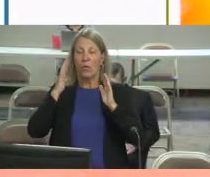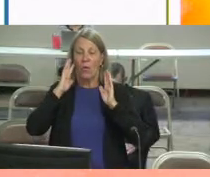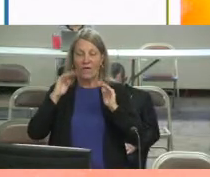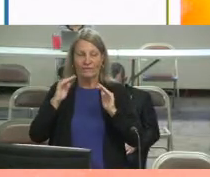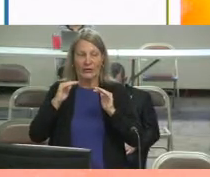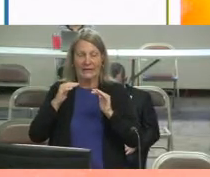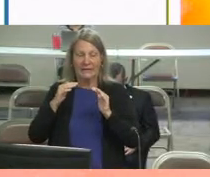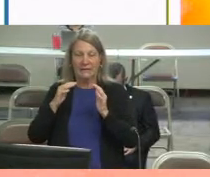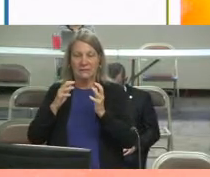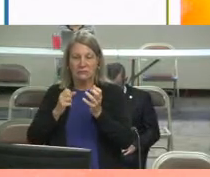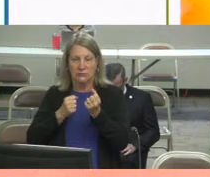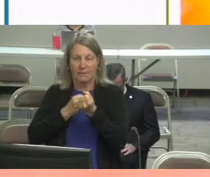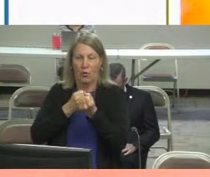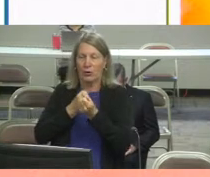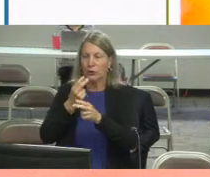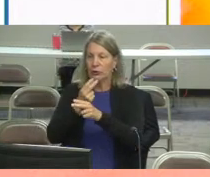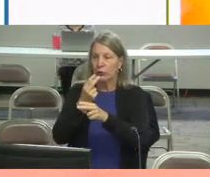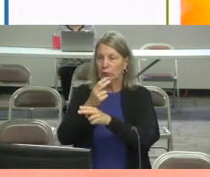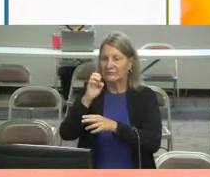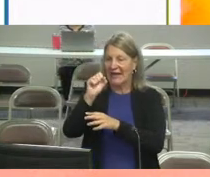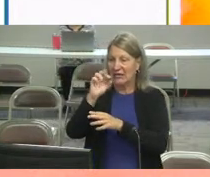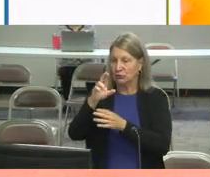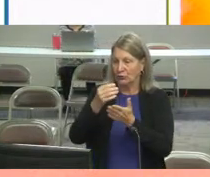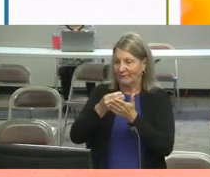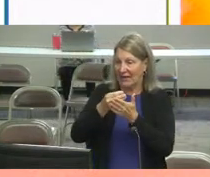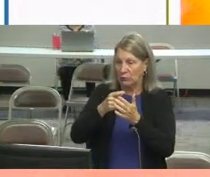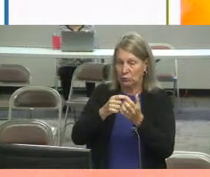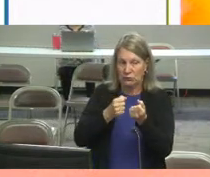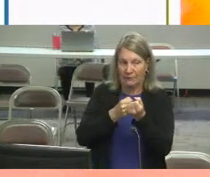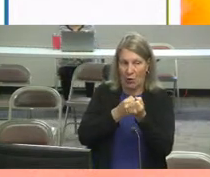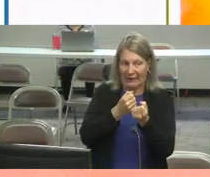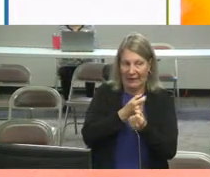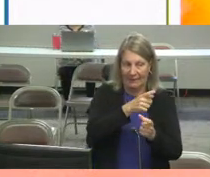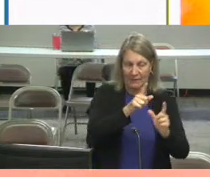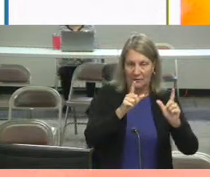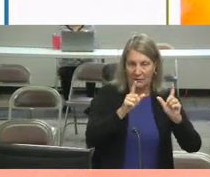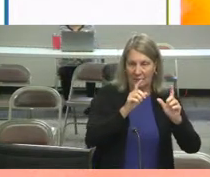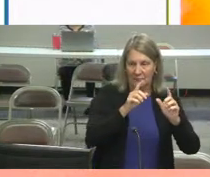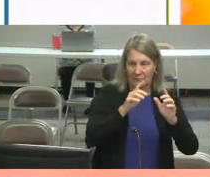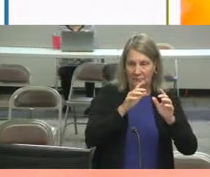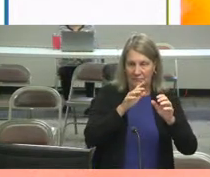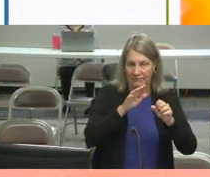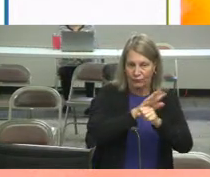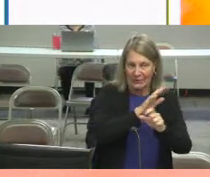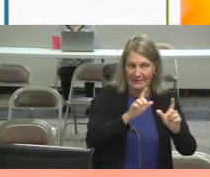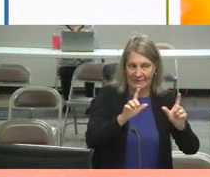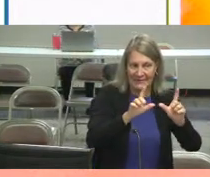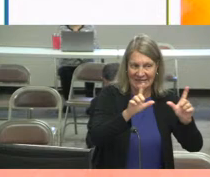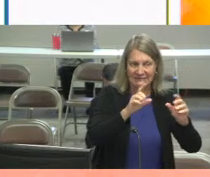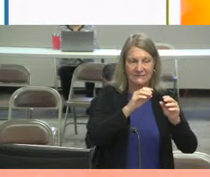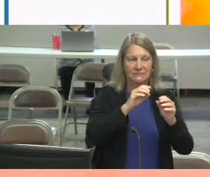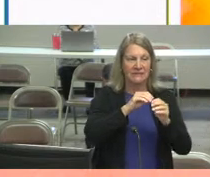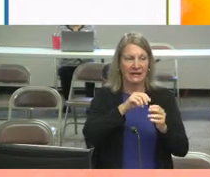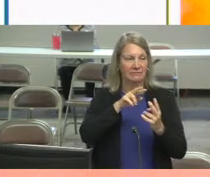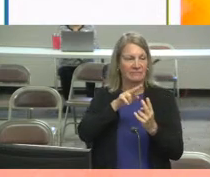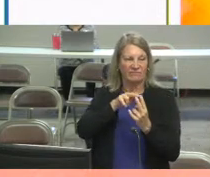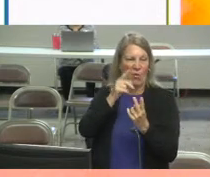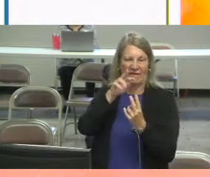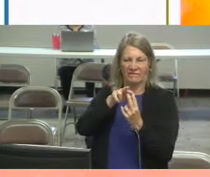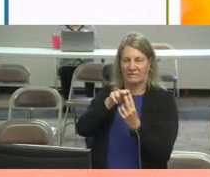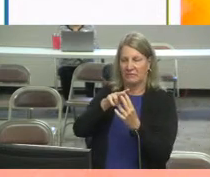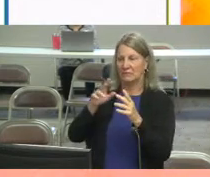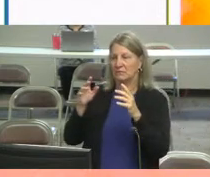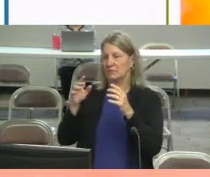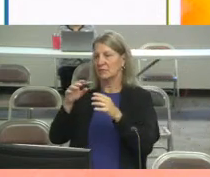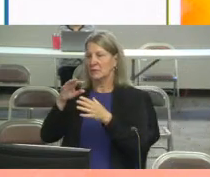teachers and so we're hopefully supporting them using some Sr funds to become fully